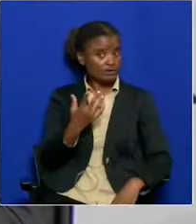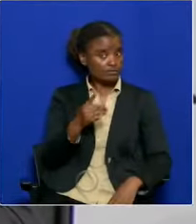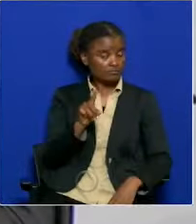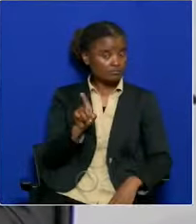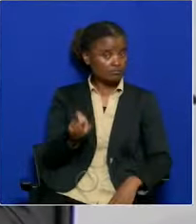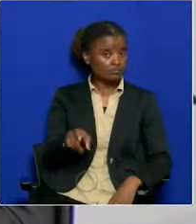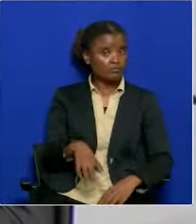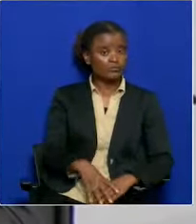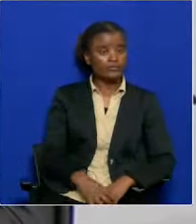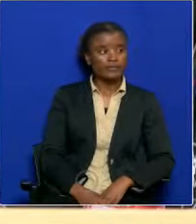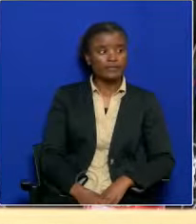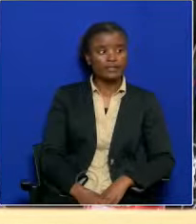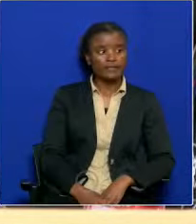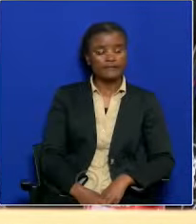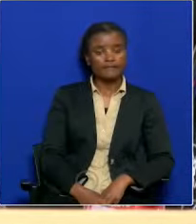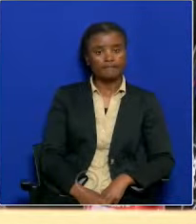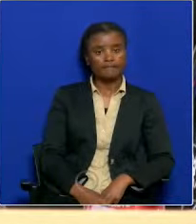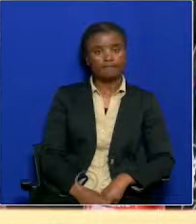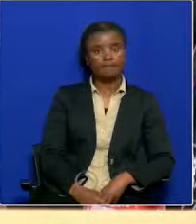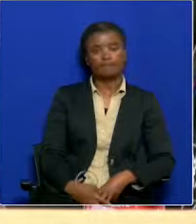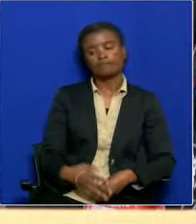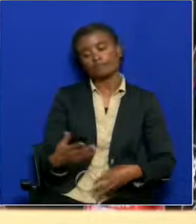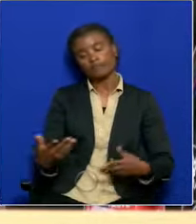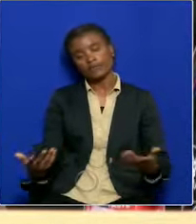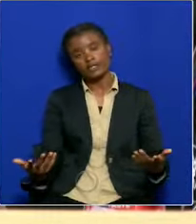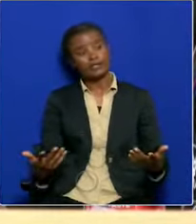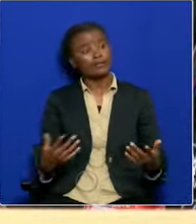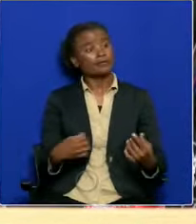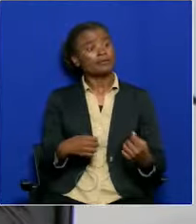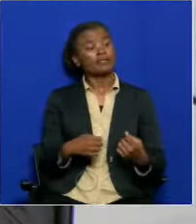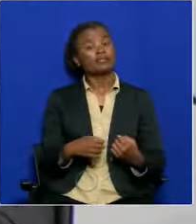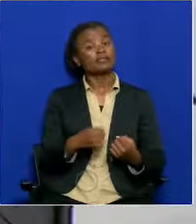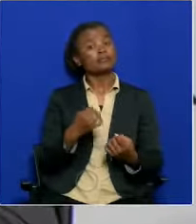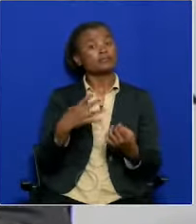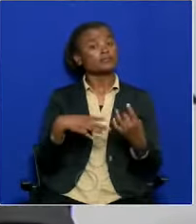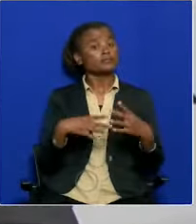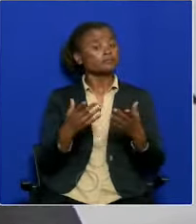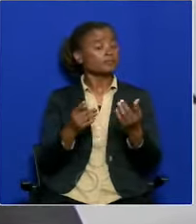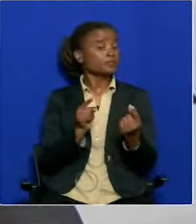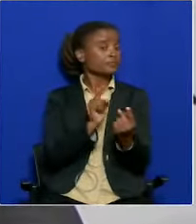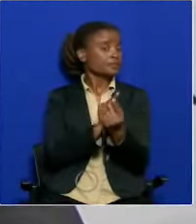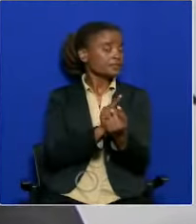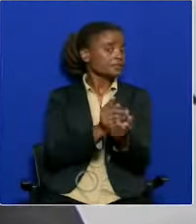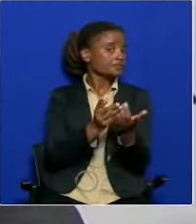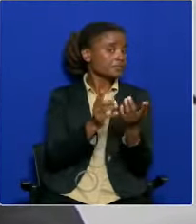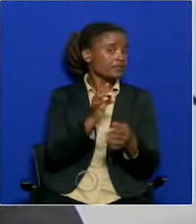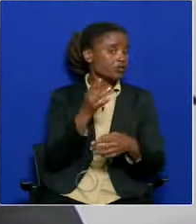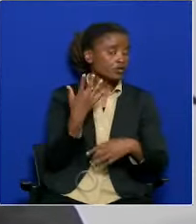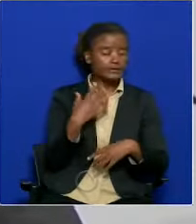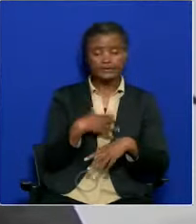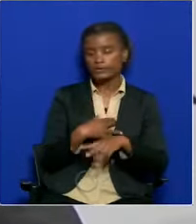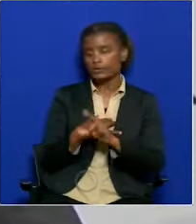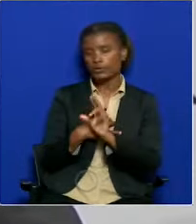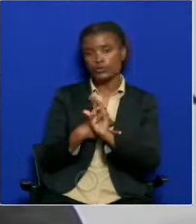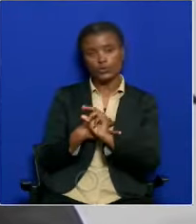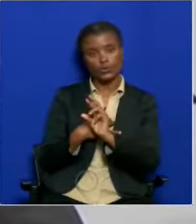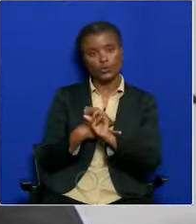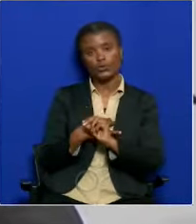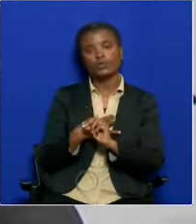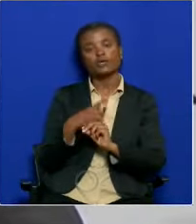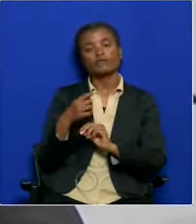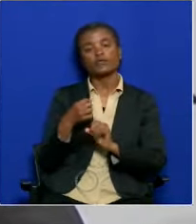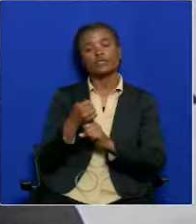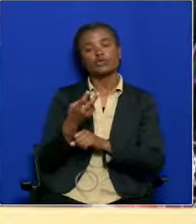Are there other meetings that you are forgetting? No. For 2024, no, it's that